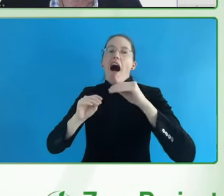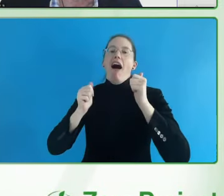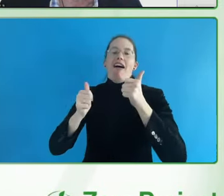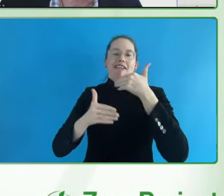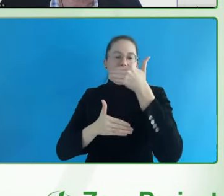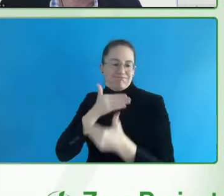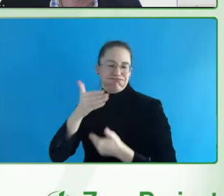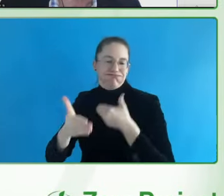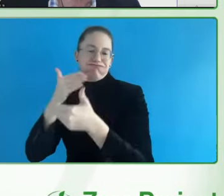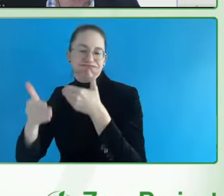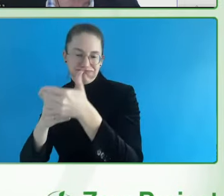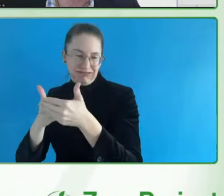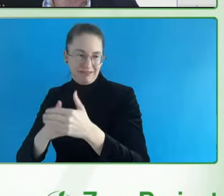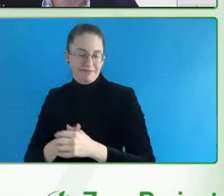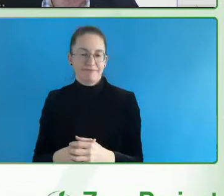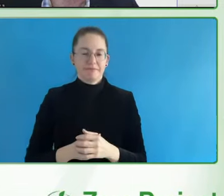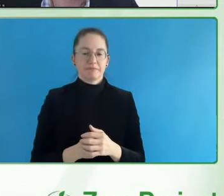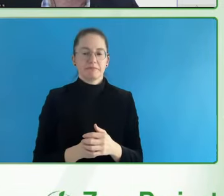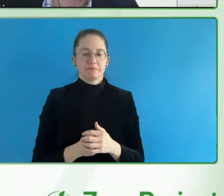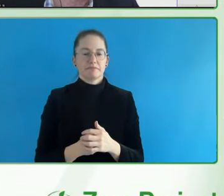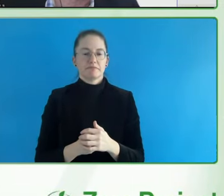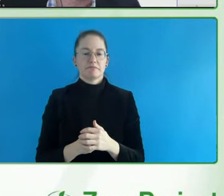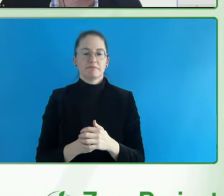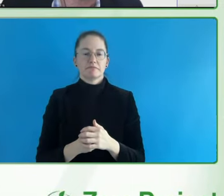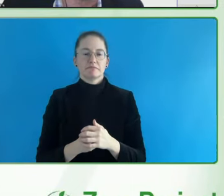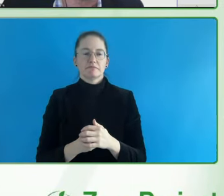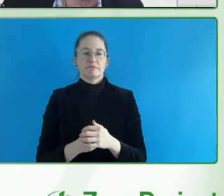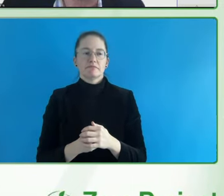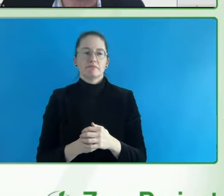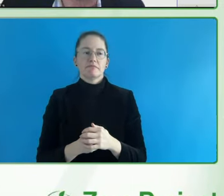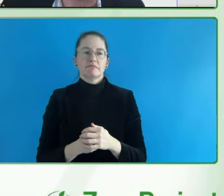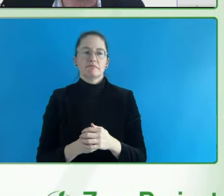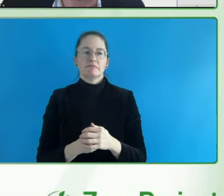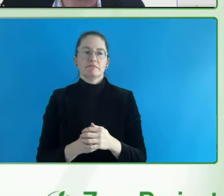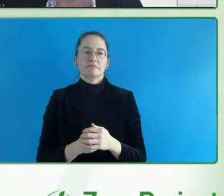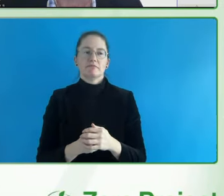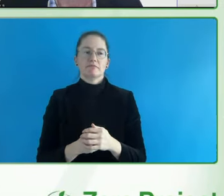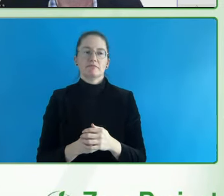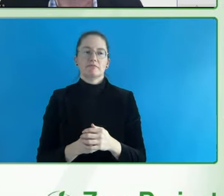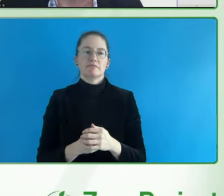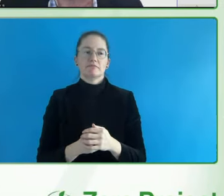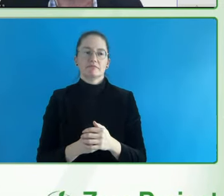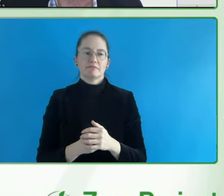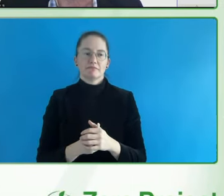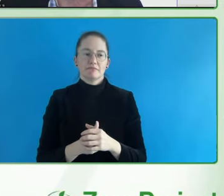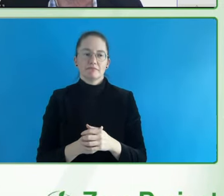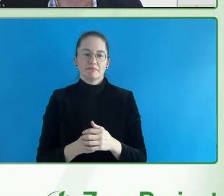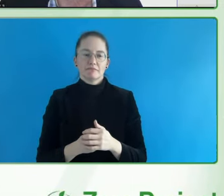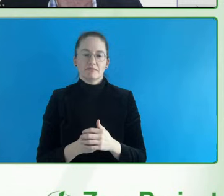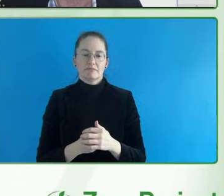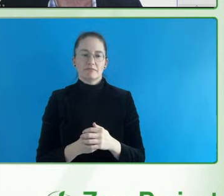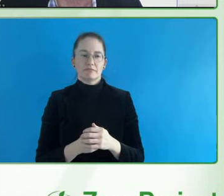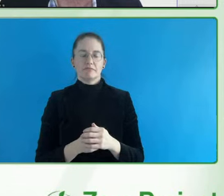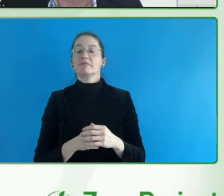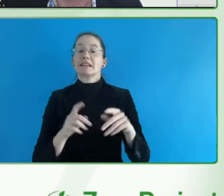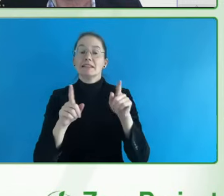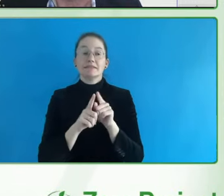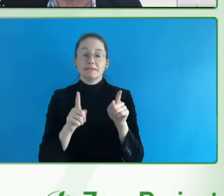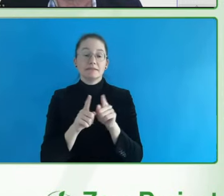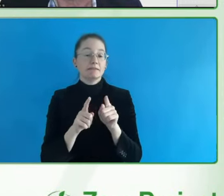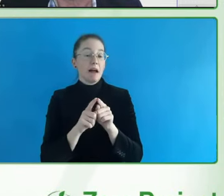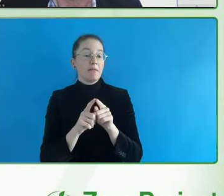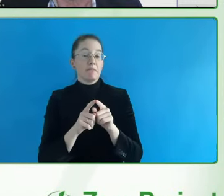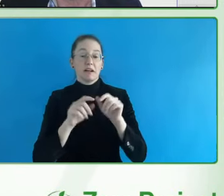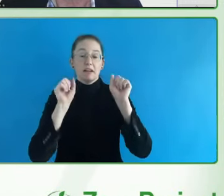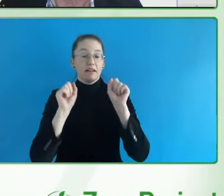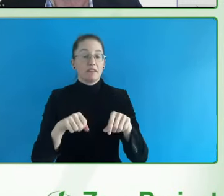And regarding learning situations, we can say that they constitute a component that aligned with